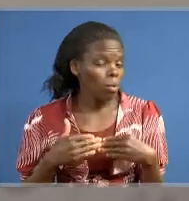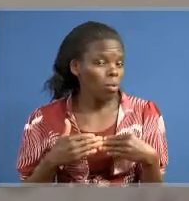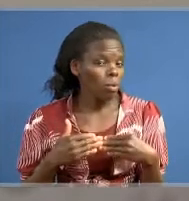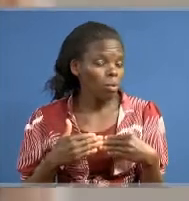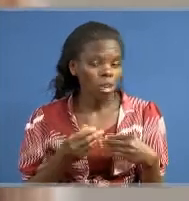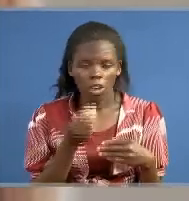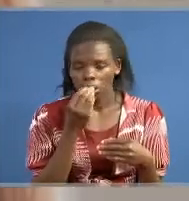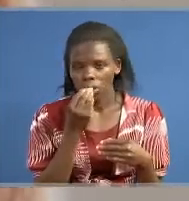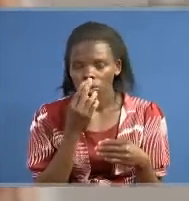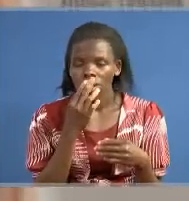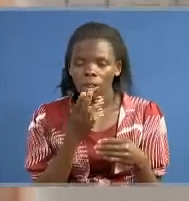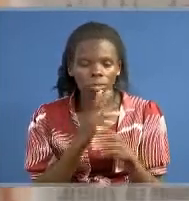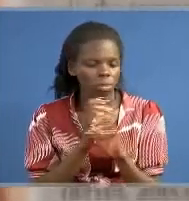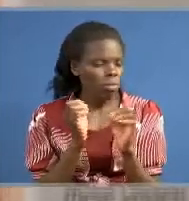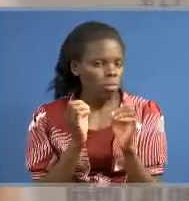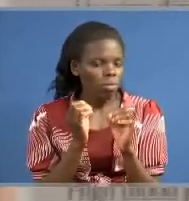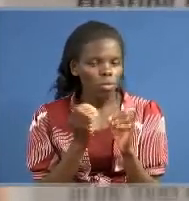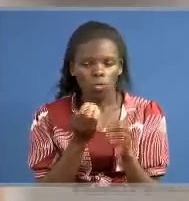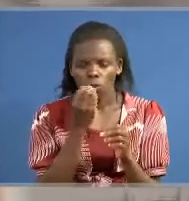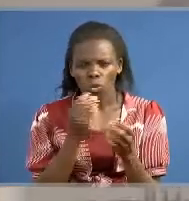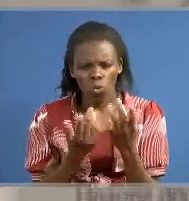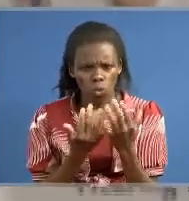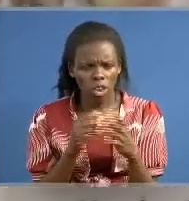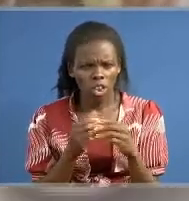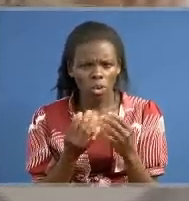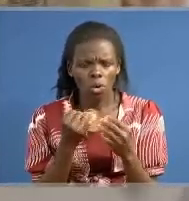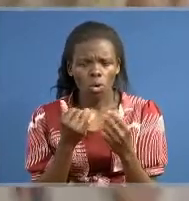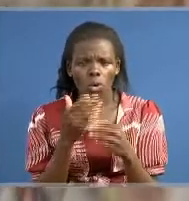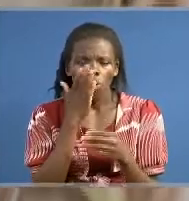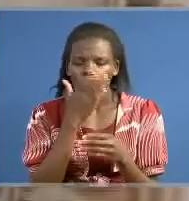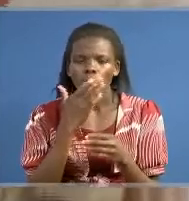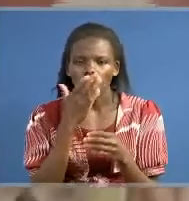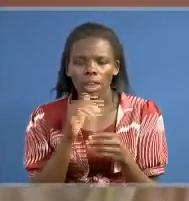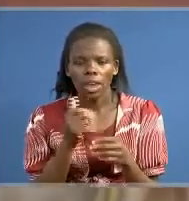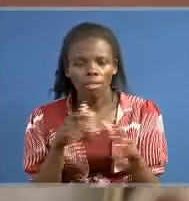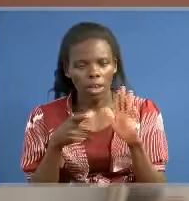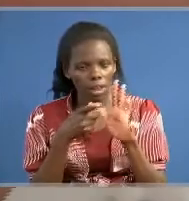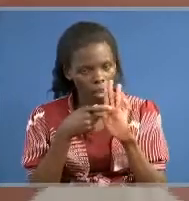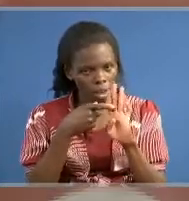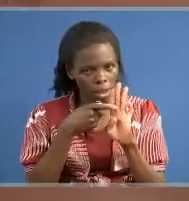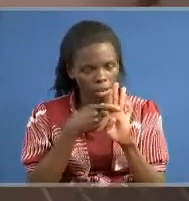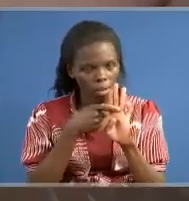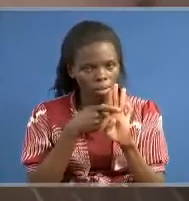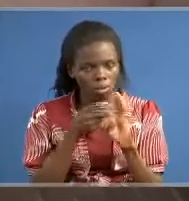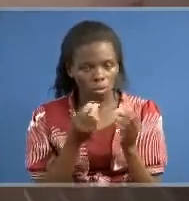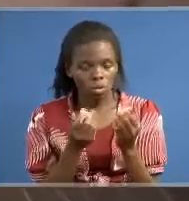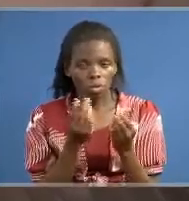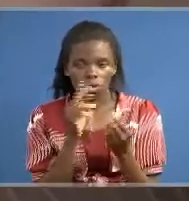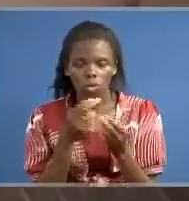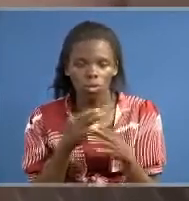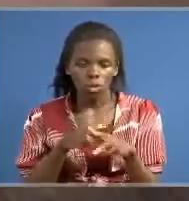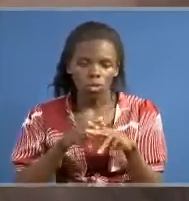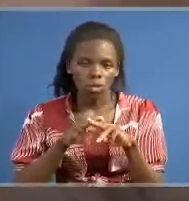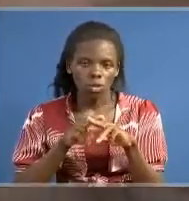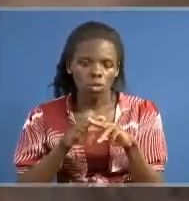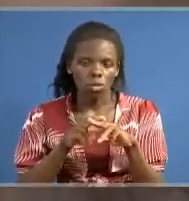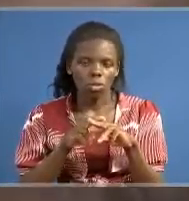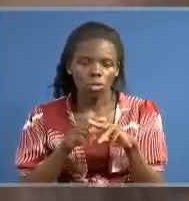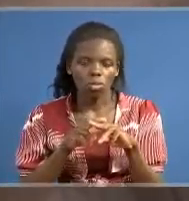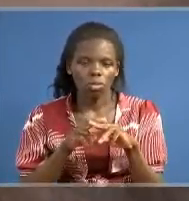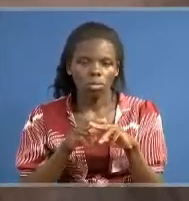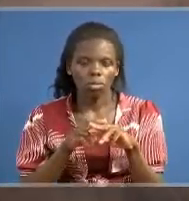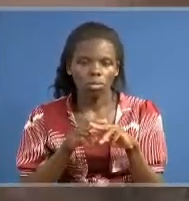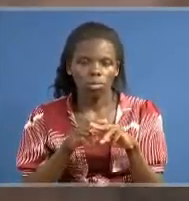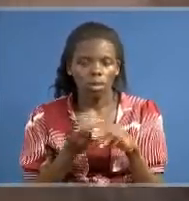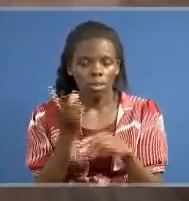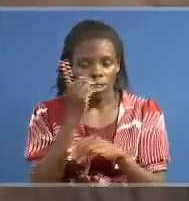They do not eat sugary food, avoid food cooked in oil, and have a negative inclination to salt. Not to mention the scary